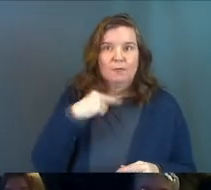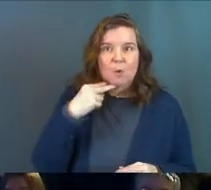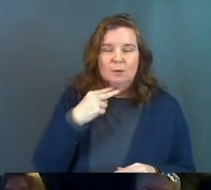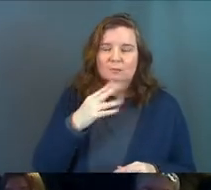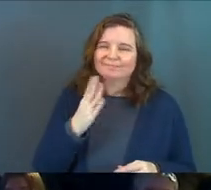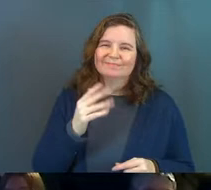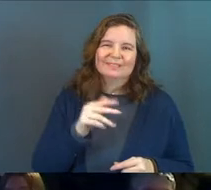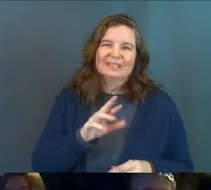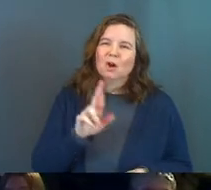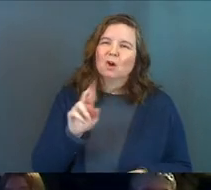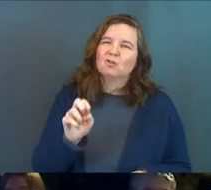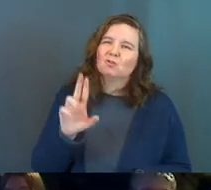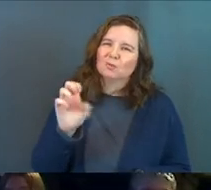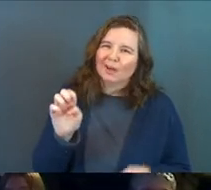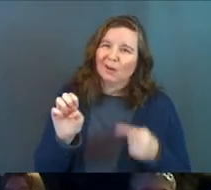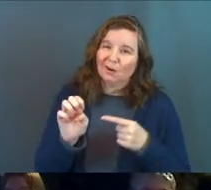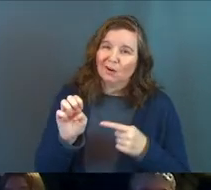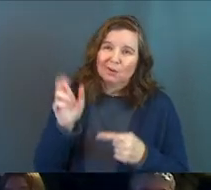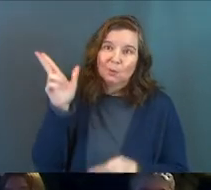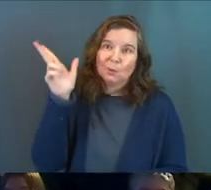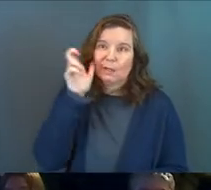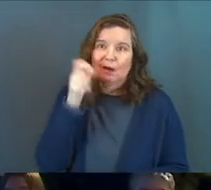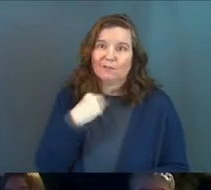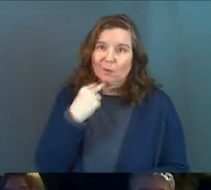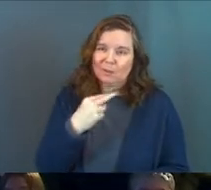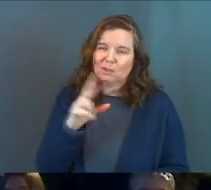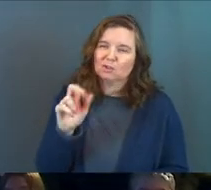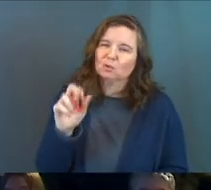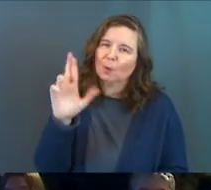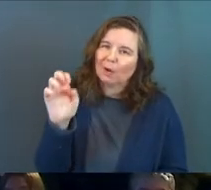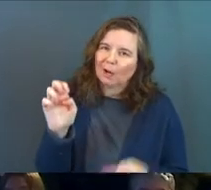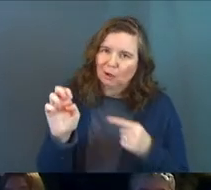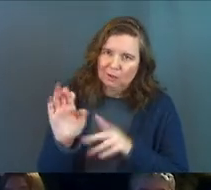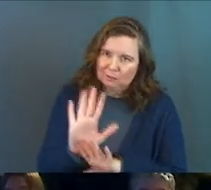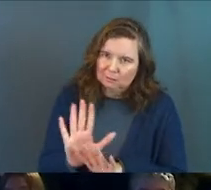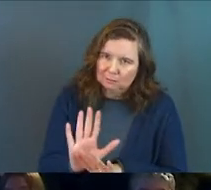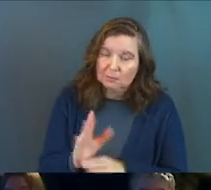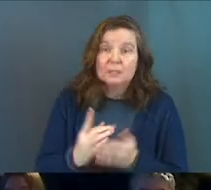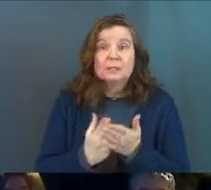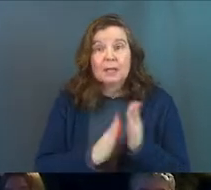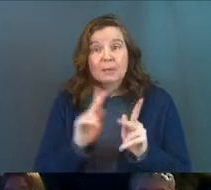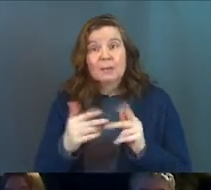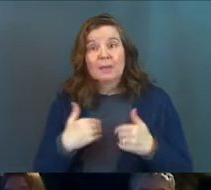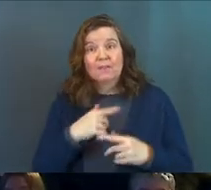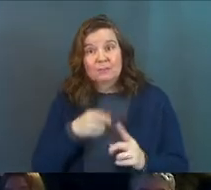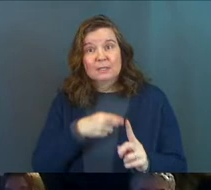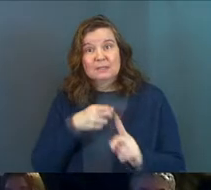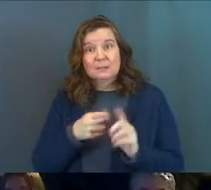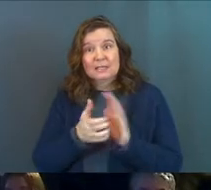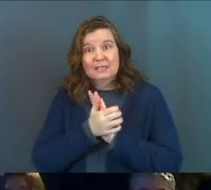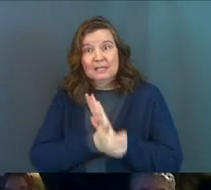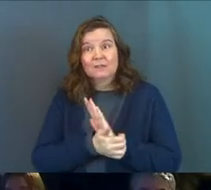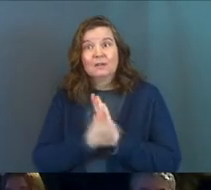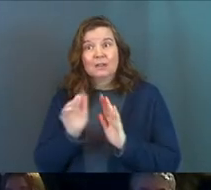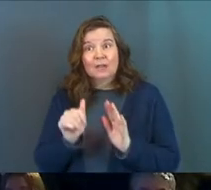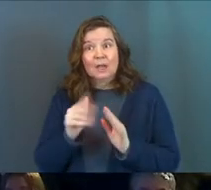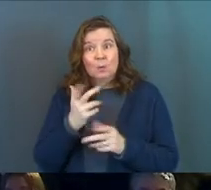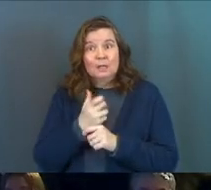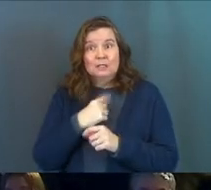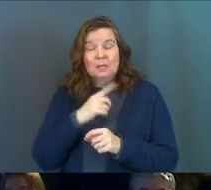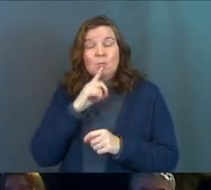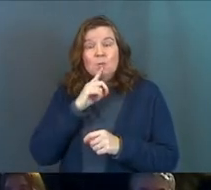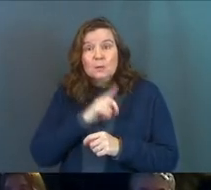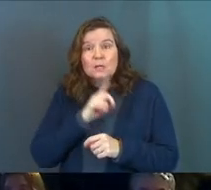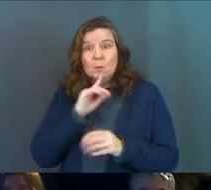It's hardly ever audible. Can I just say it? It's hardly ever audible. Some people have got a very specific gift, and they'll get